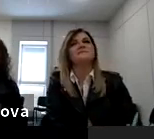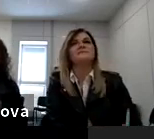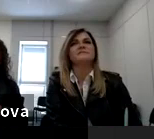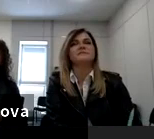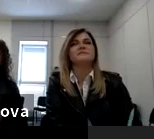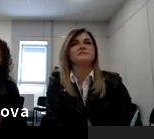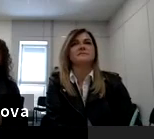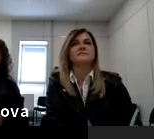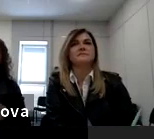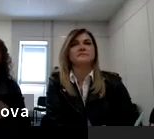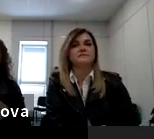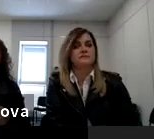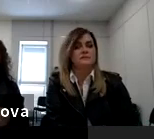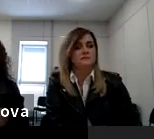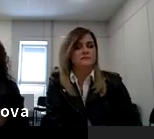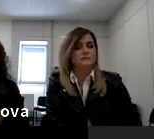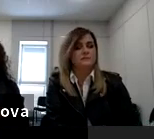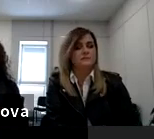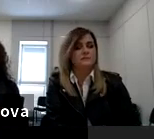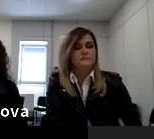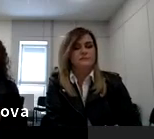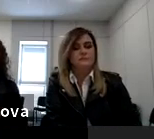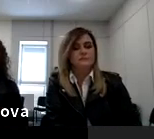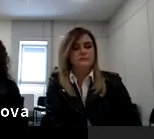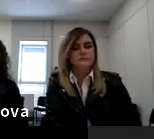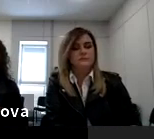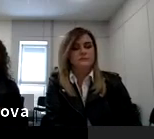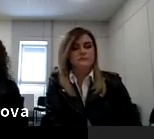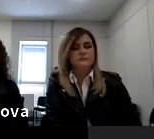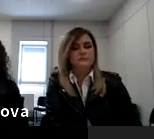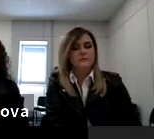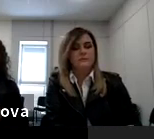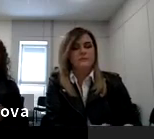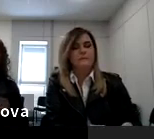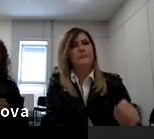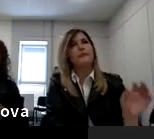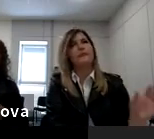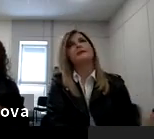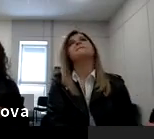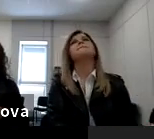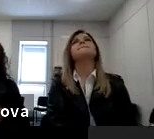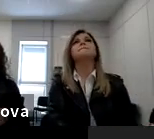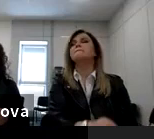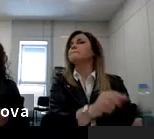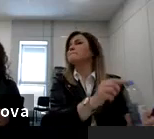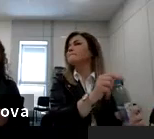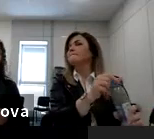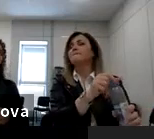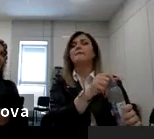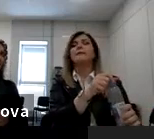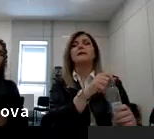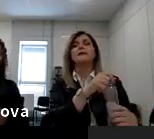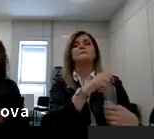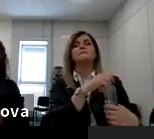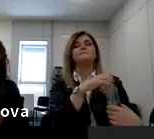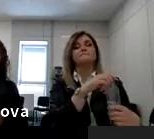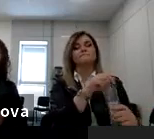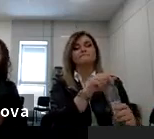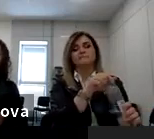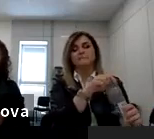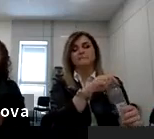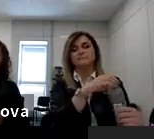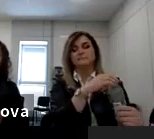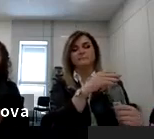when you are making a project, you must understand how many pixels in tube you have to put there,